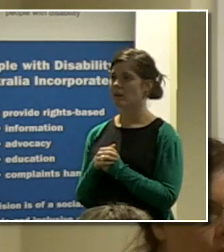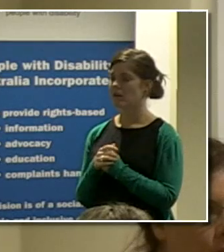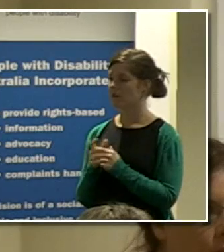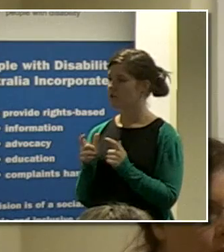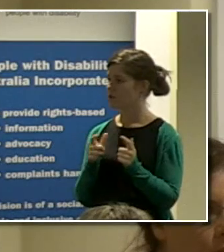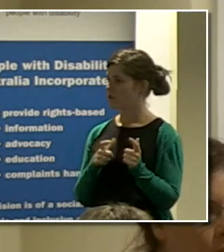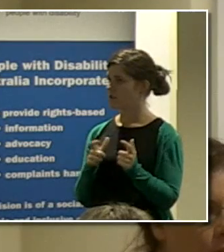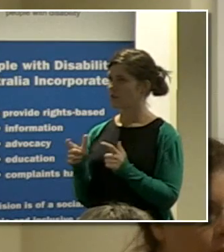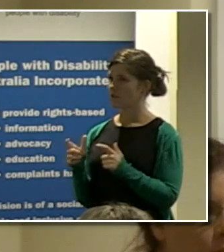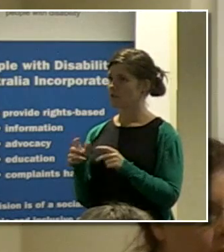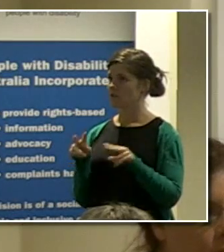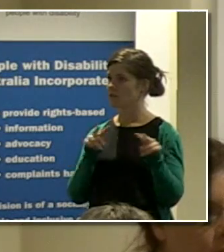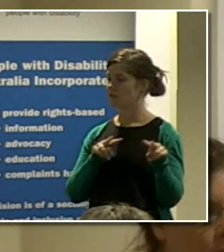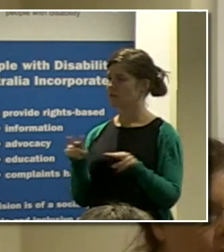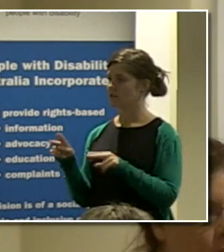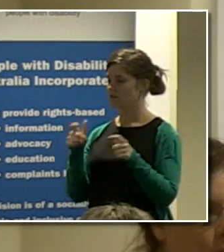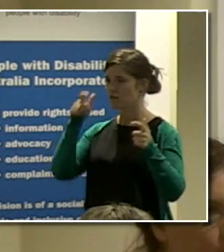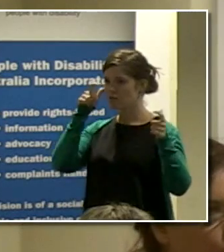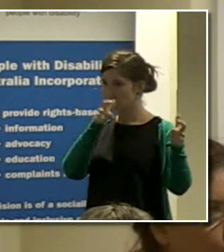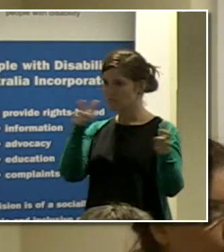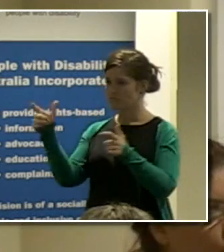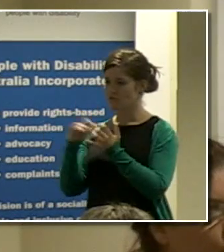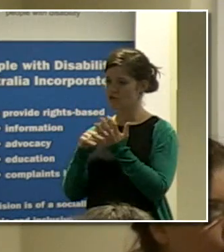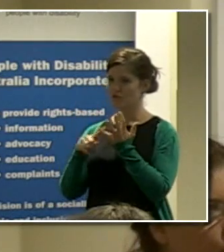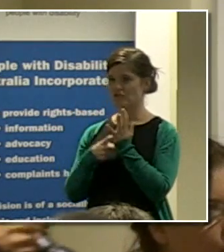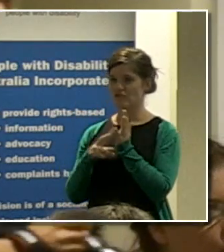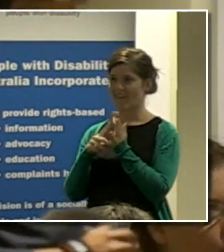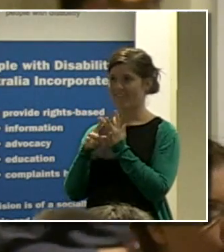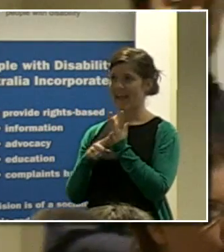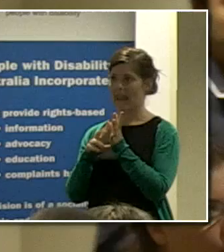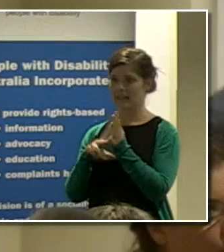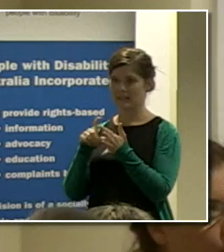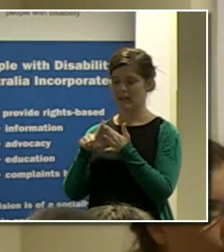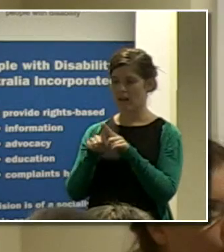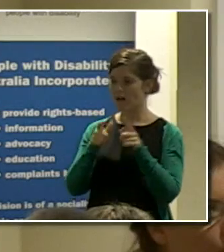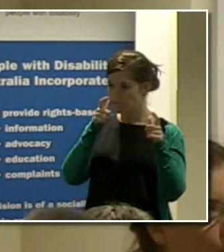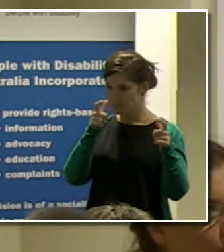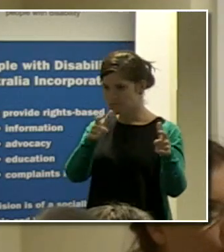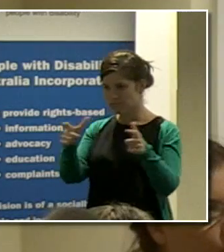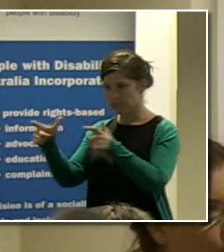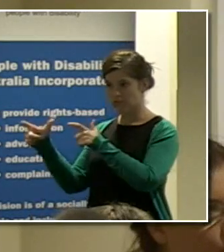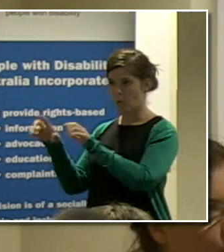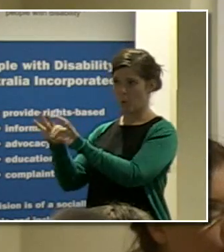surveillance of, awful word I know, surveillance of providers.